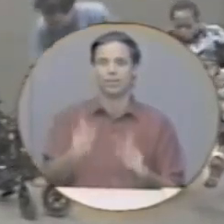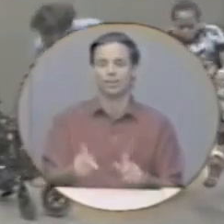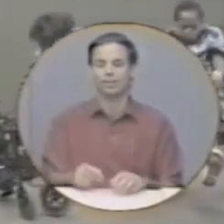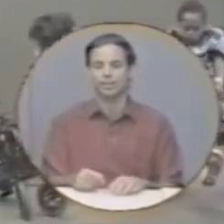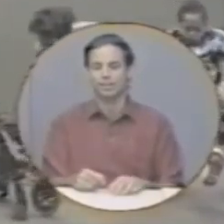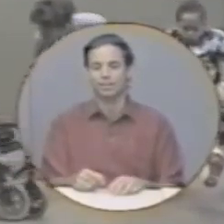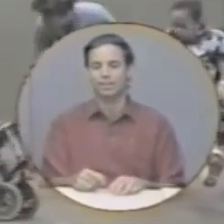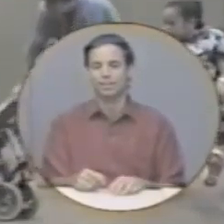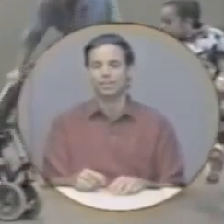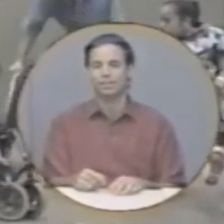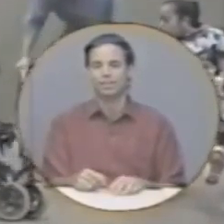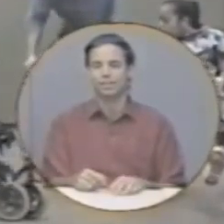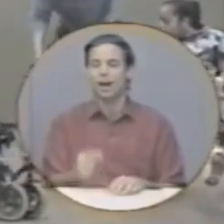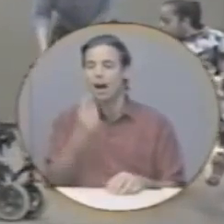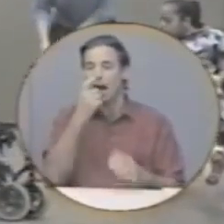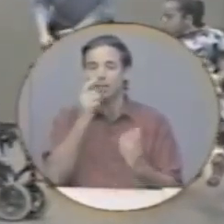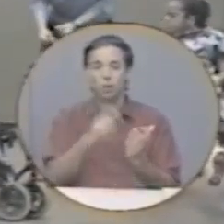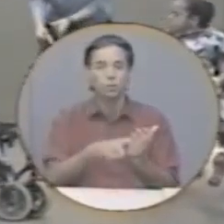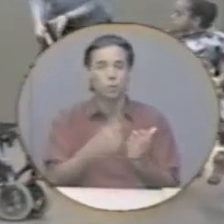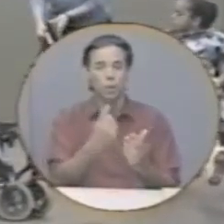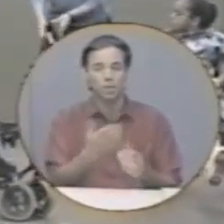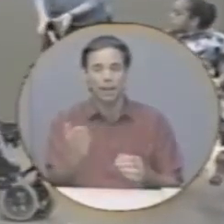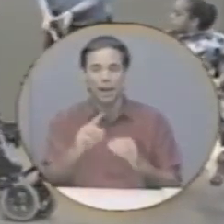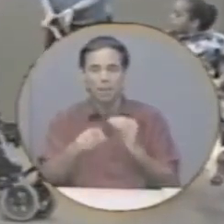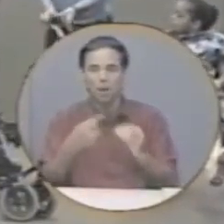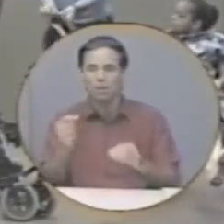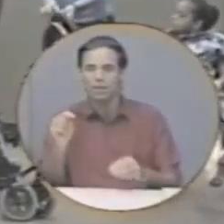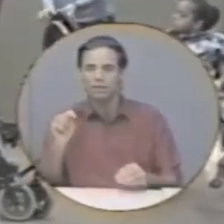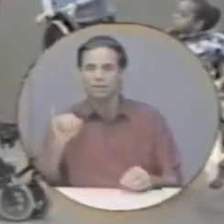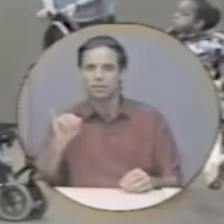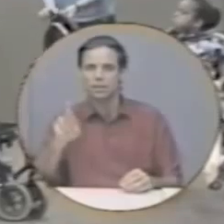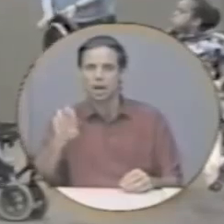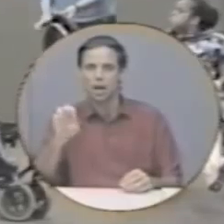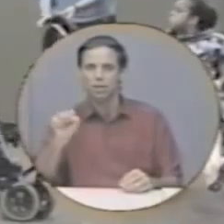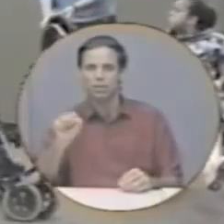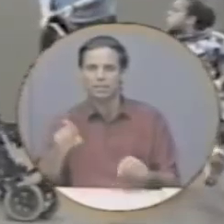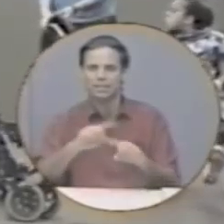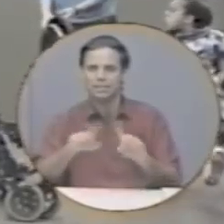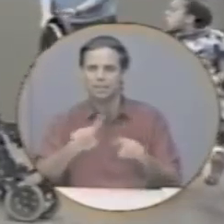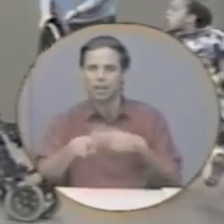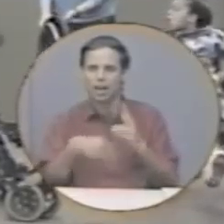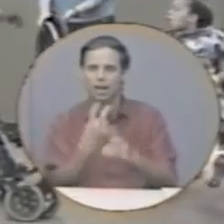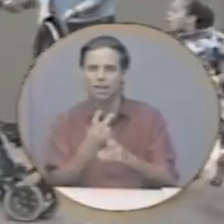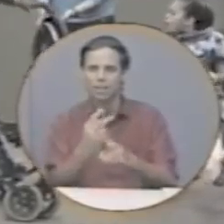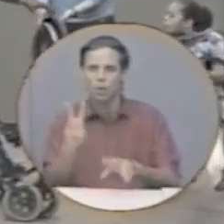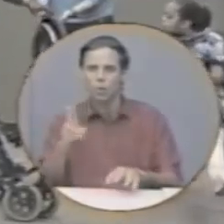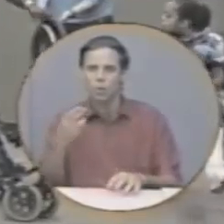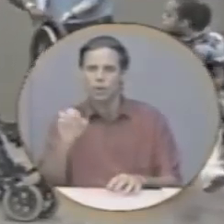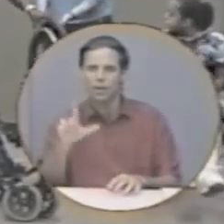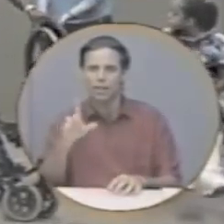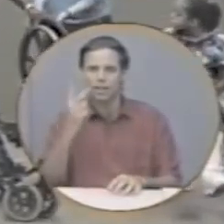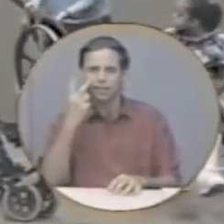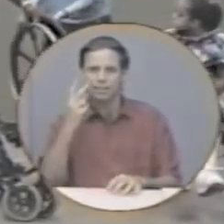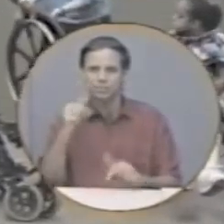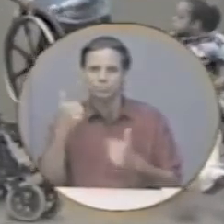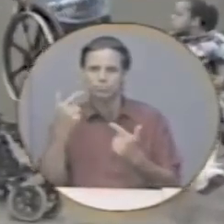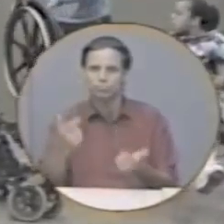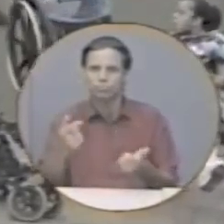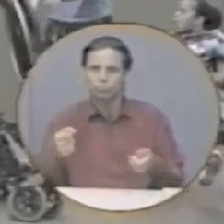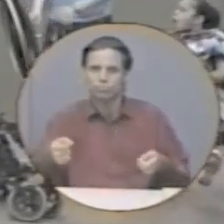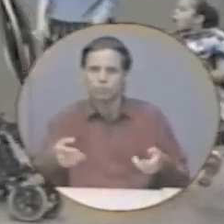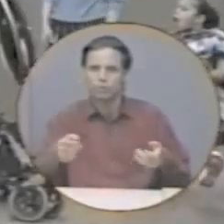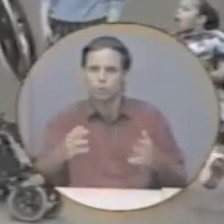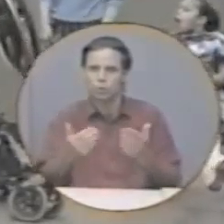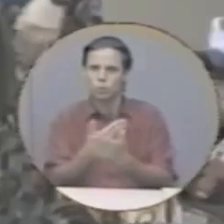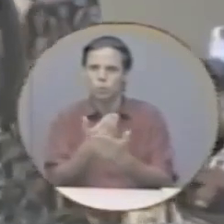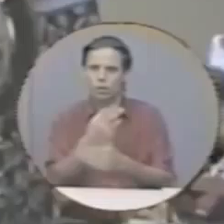Bob, I noticed one thing about the tires here. This is a different kind of wheel than I usually see on a wheelchair tire. A different